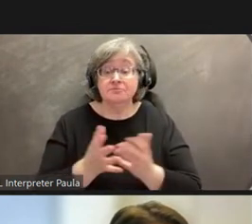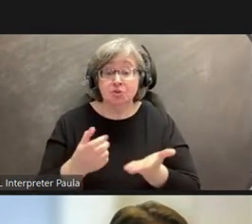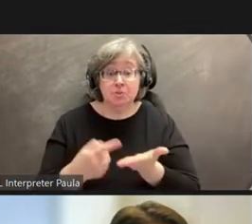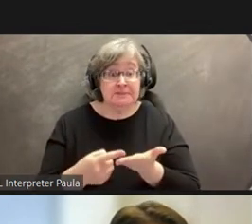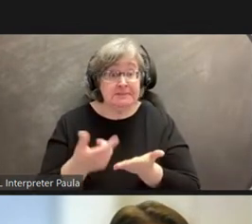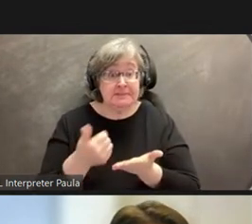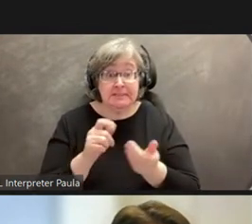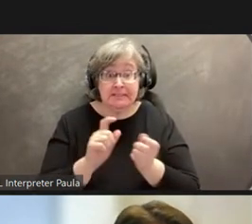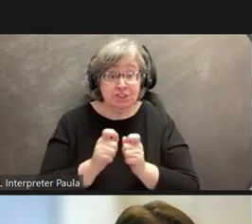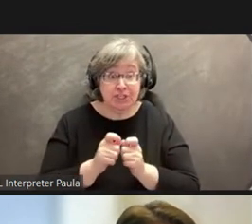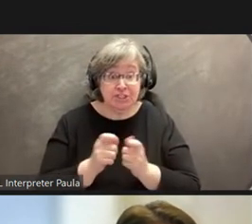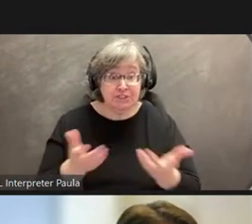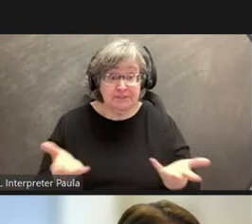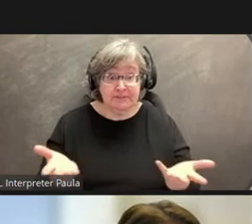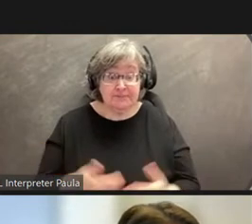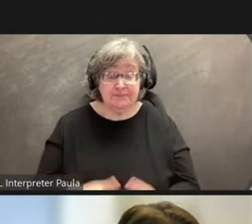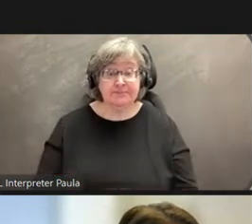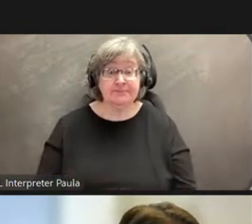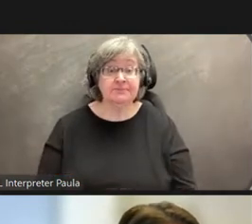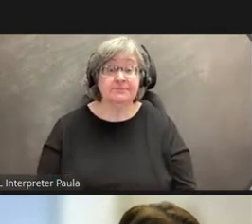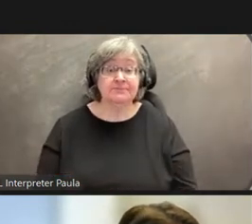now.